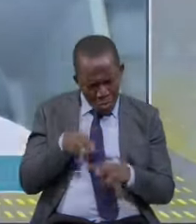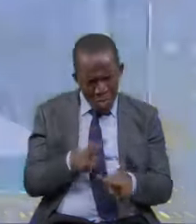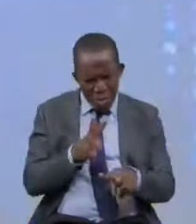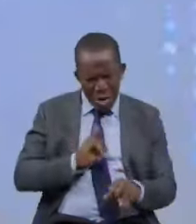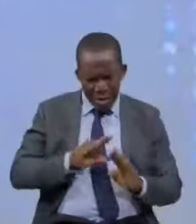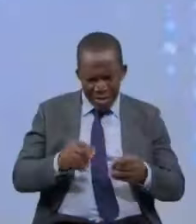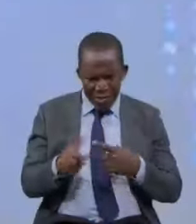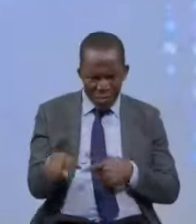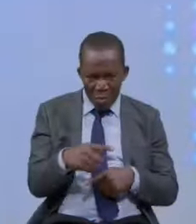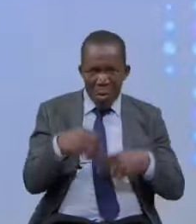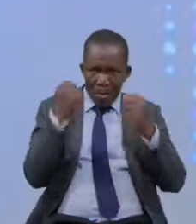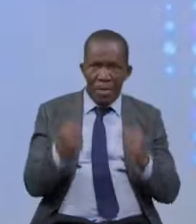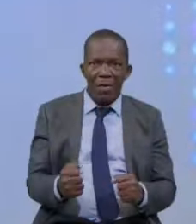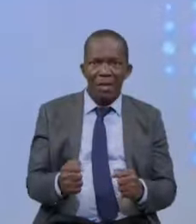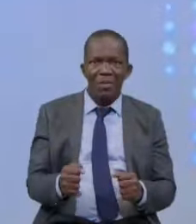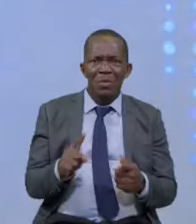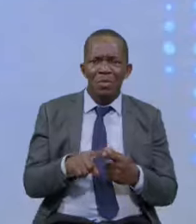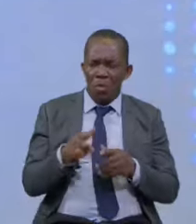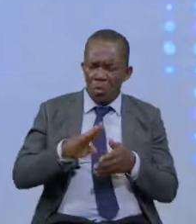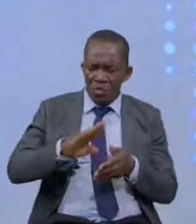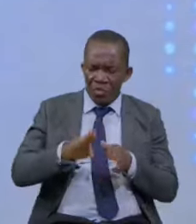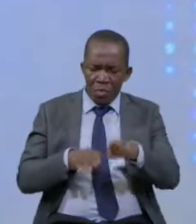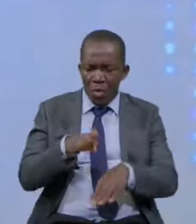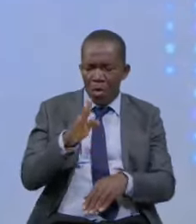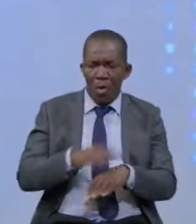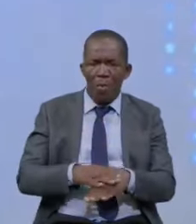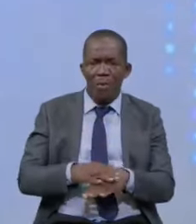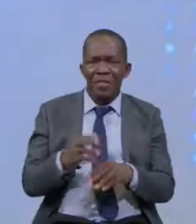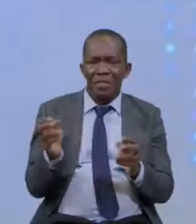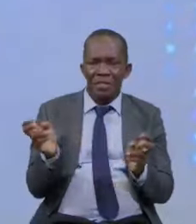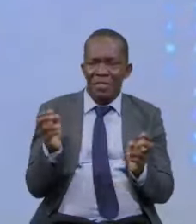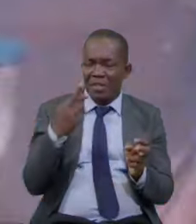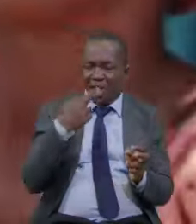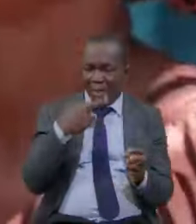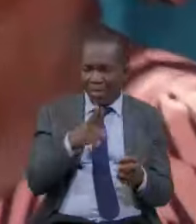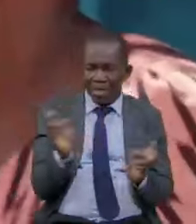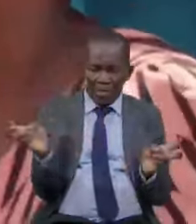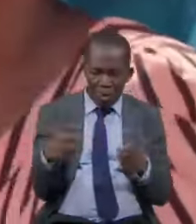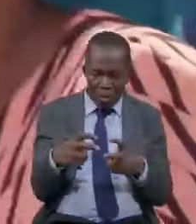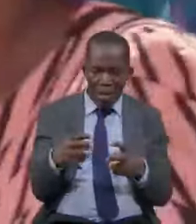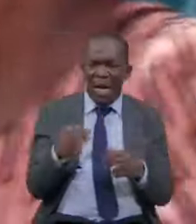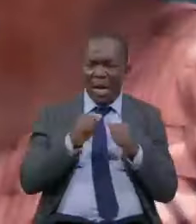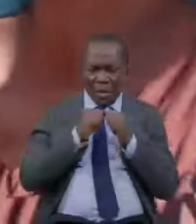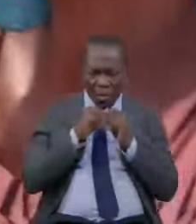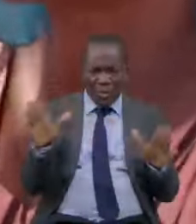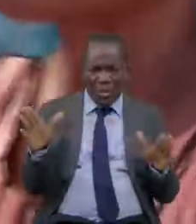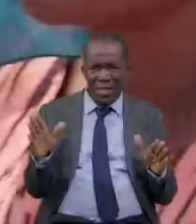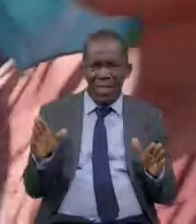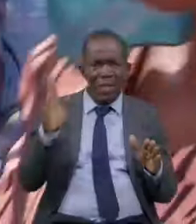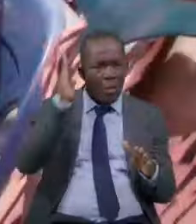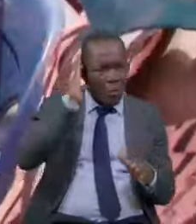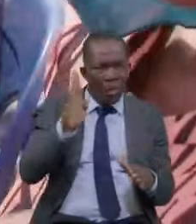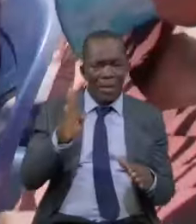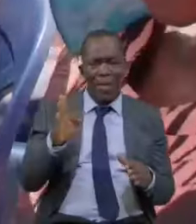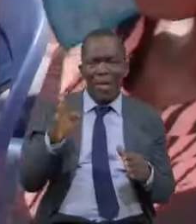the power of the enemy, and nothing shall by any means hurt you. You go, and then you come